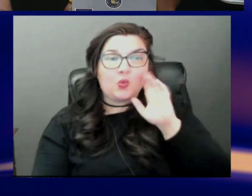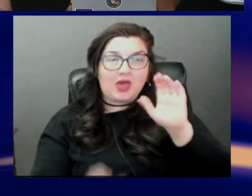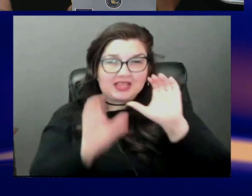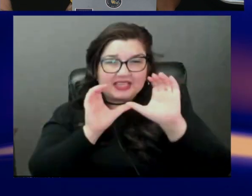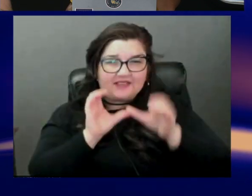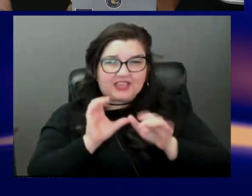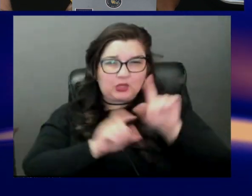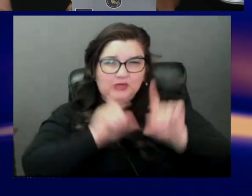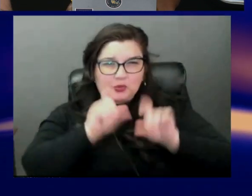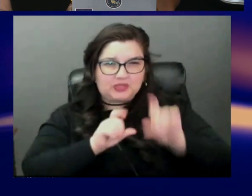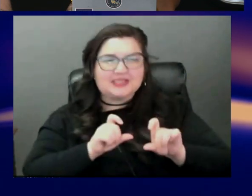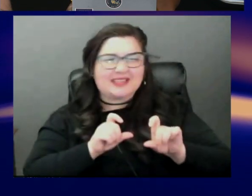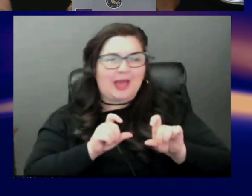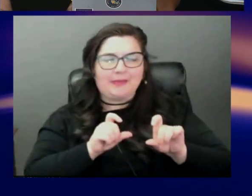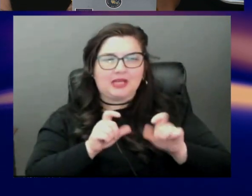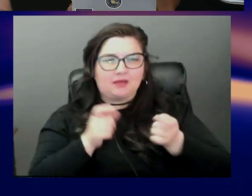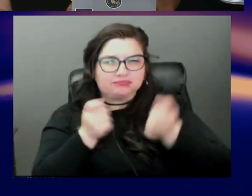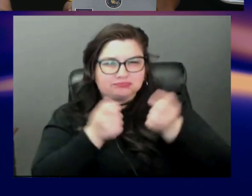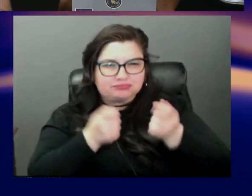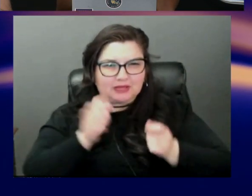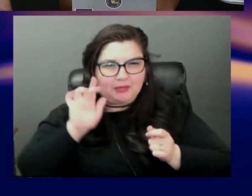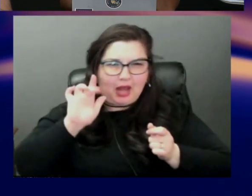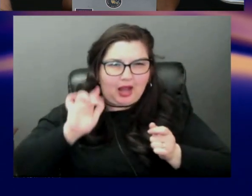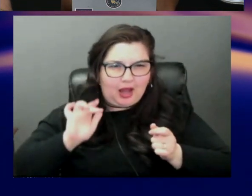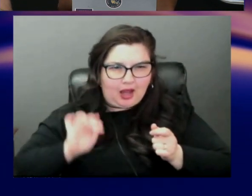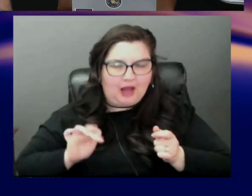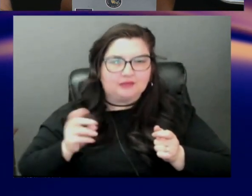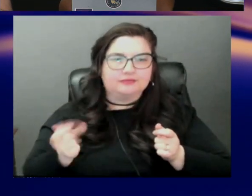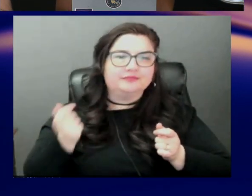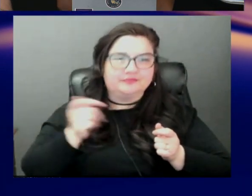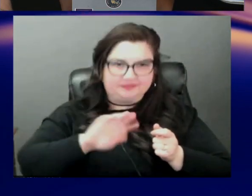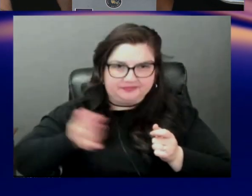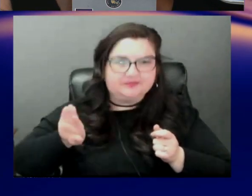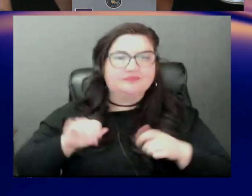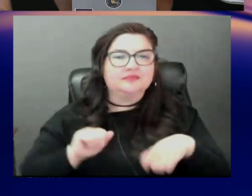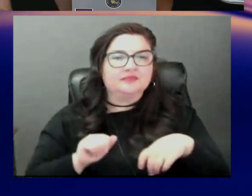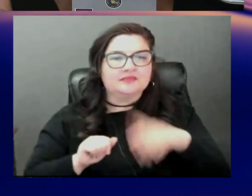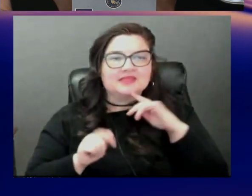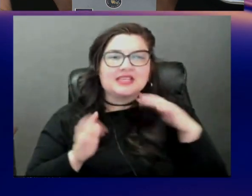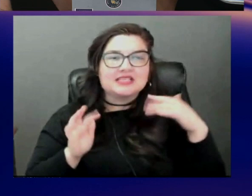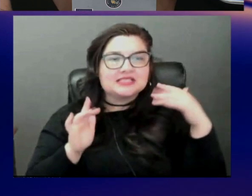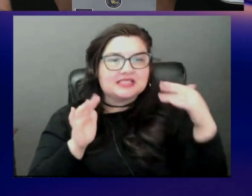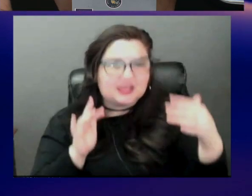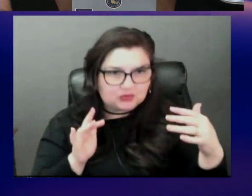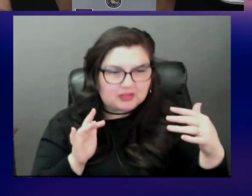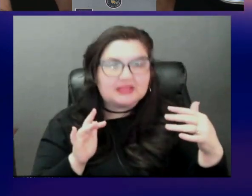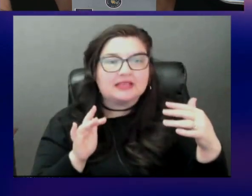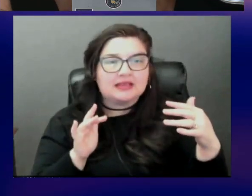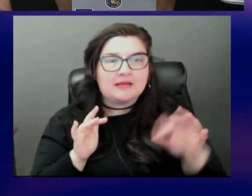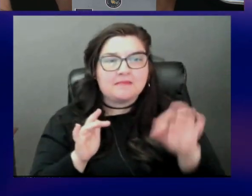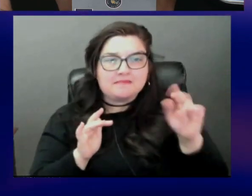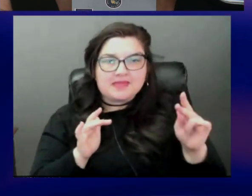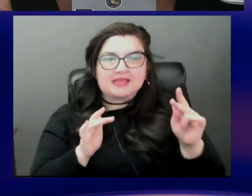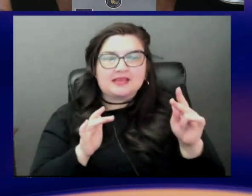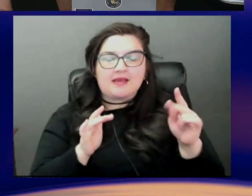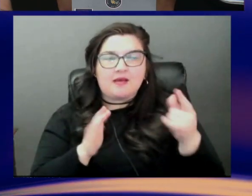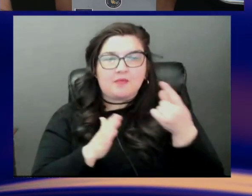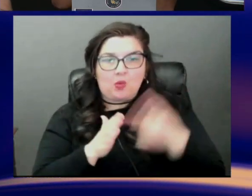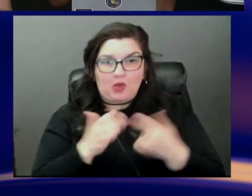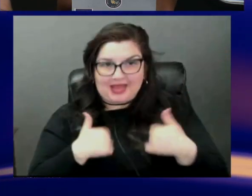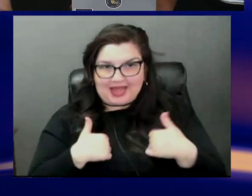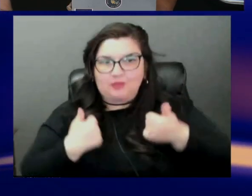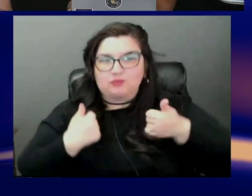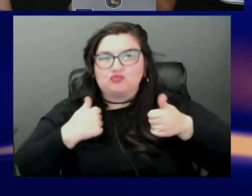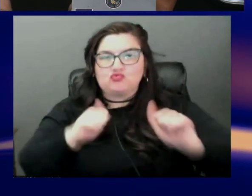I'm going to spam through these, hit enter a couple of times, and it's just going to essentially be able to pick up what I'm trying to do